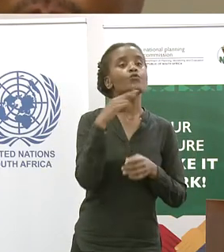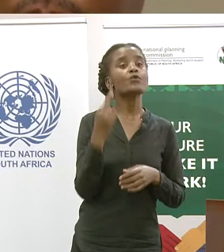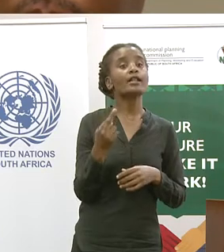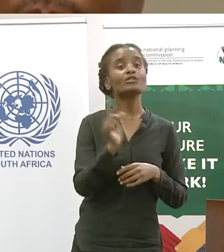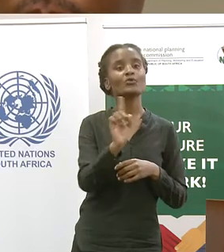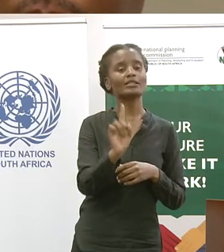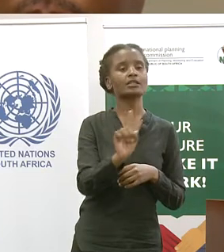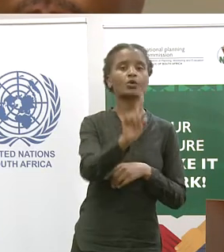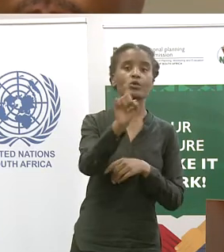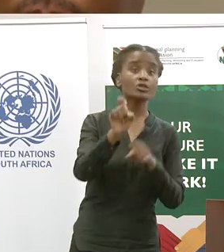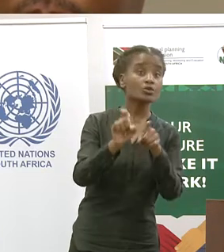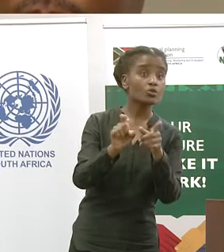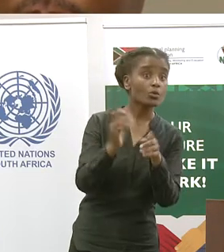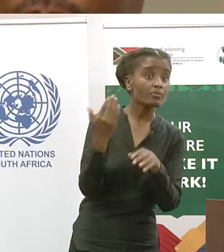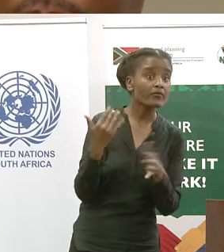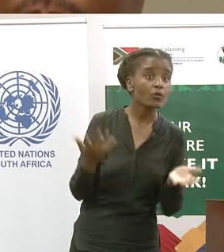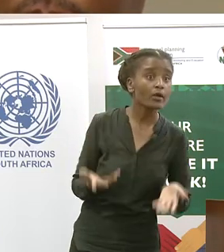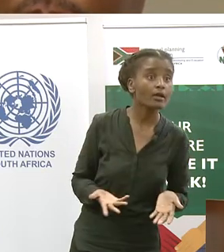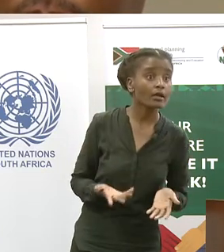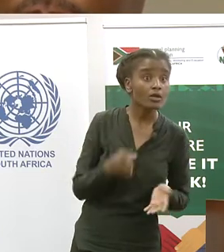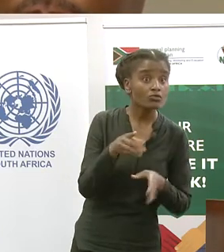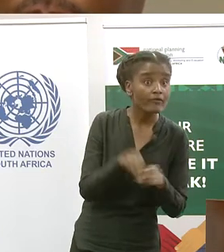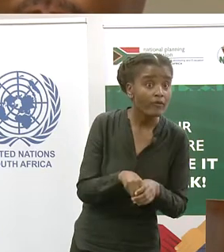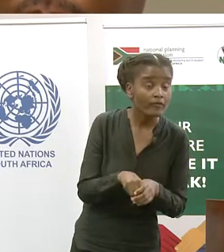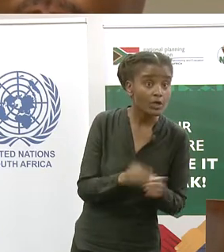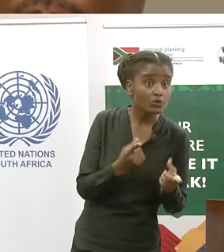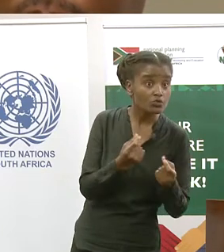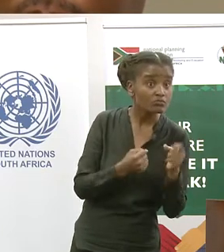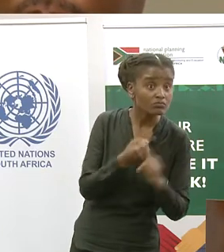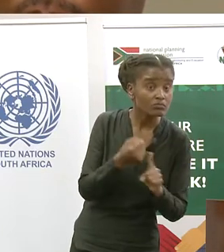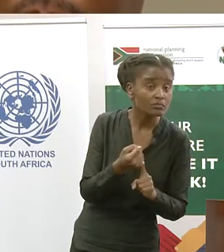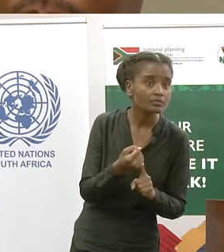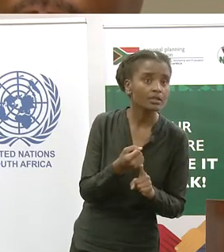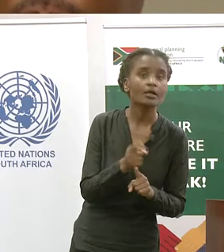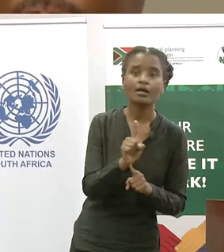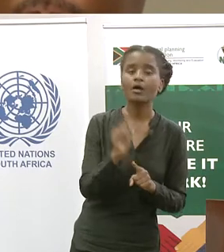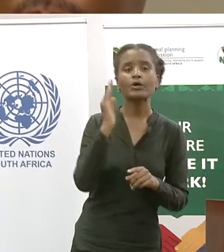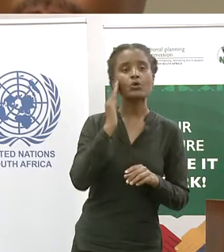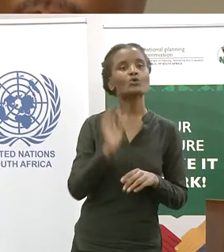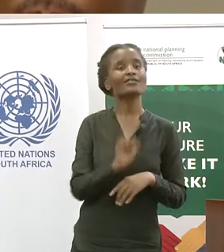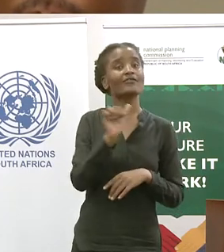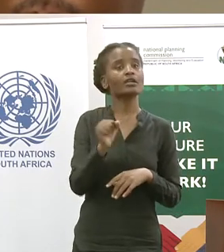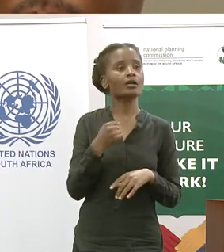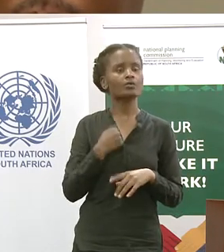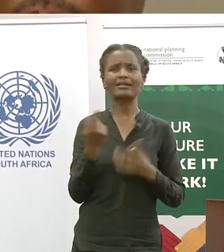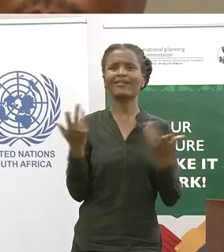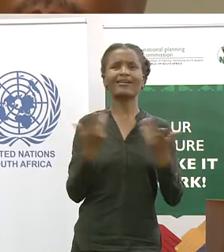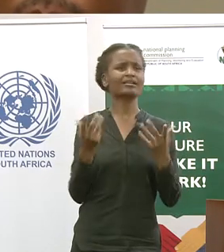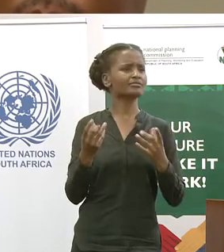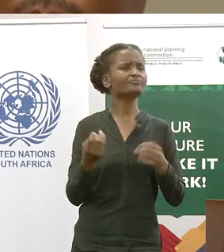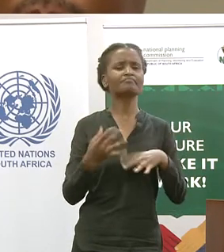Because one thing about South Africa's democracy, it's very vibrant. So it's a very interactive and we're